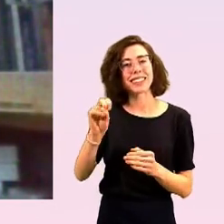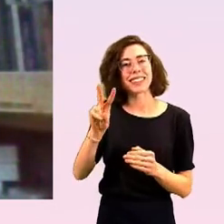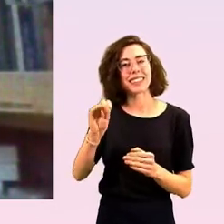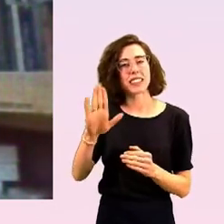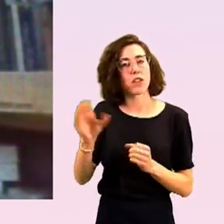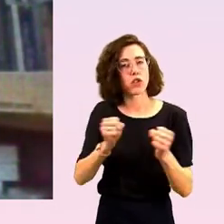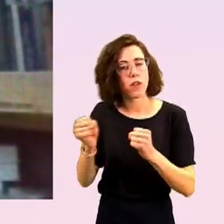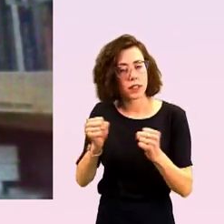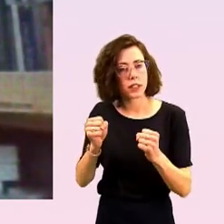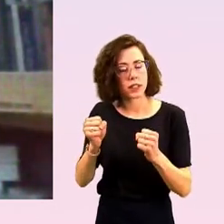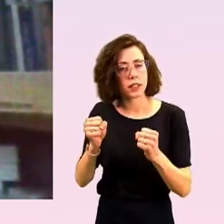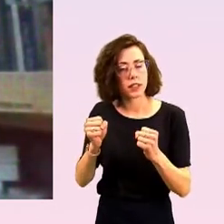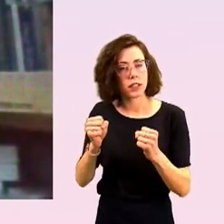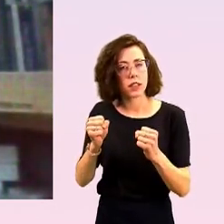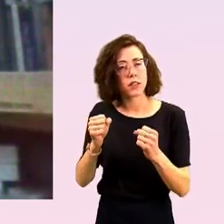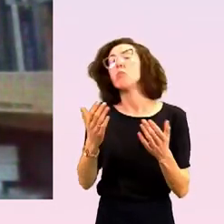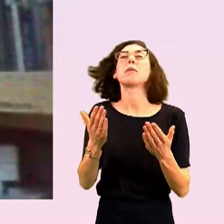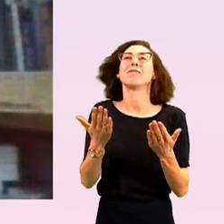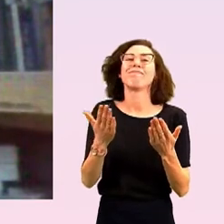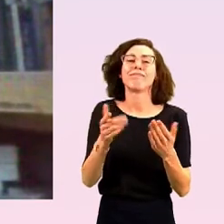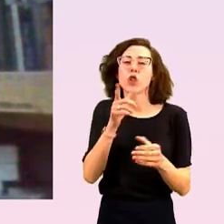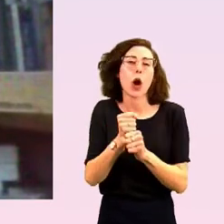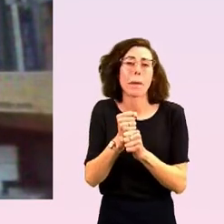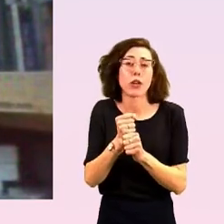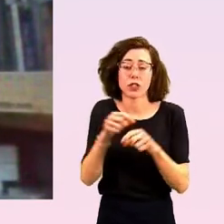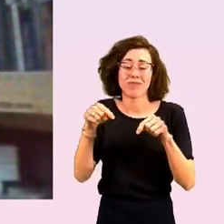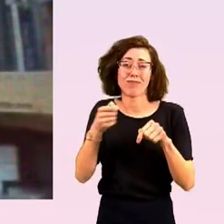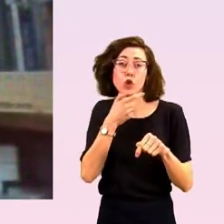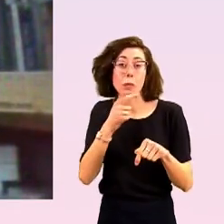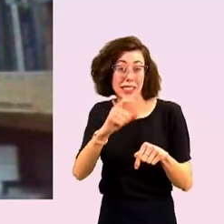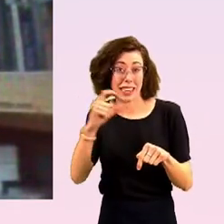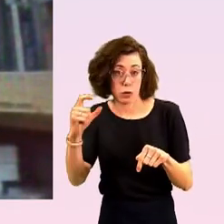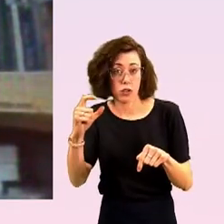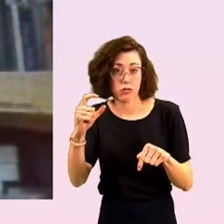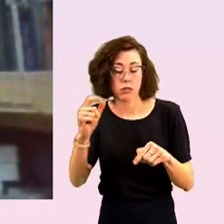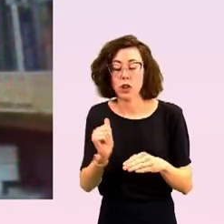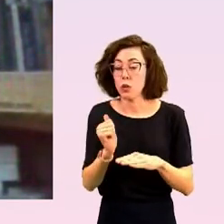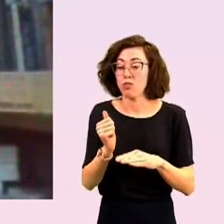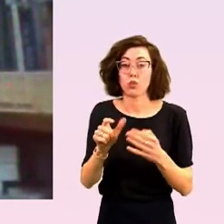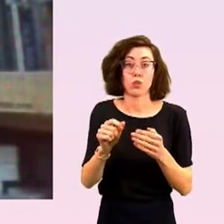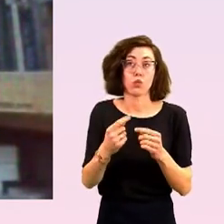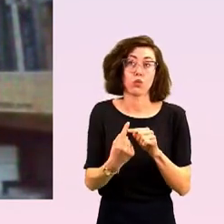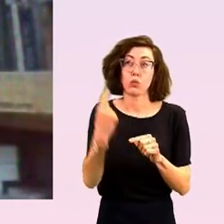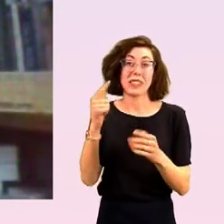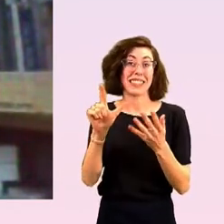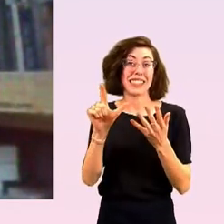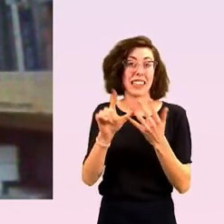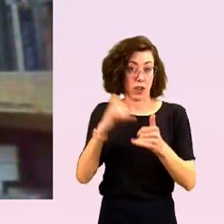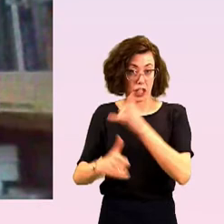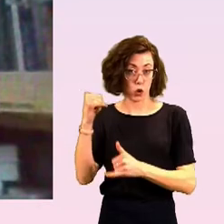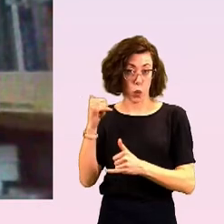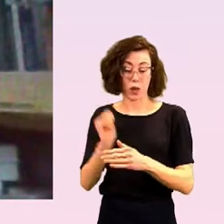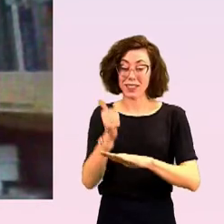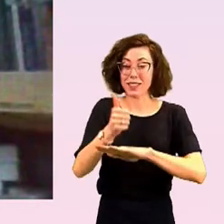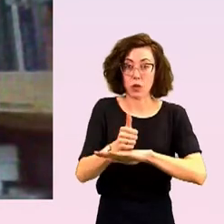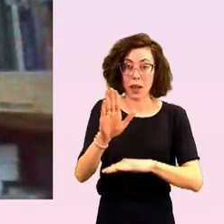If I'll put it in context in Dublin City Council for you, 7 years ago when we set up the LGBT network in Dublin City